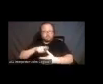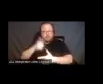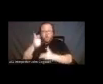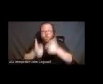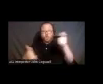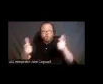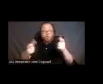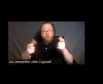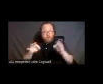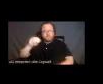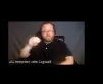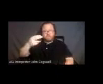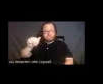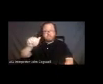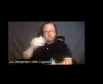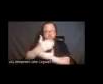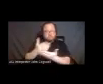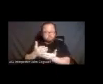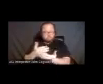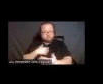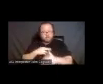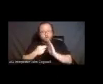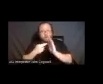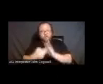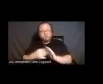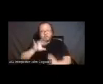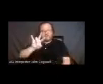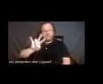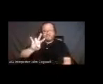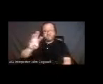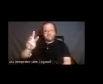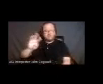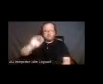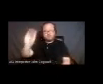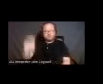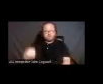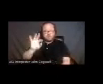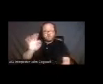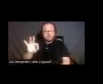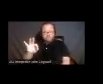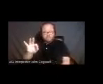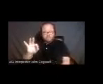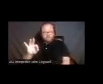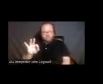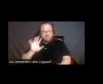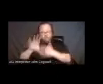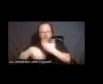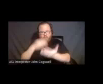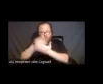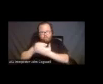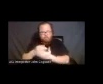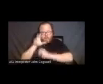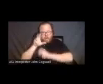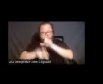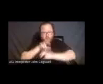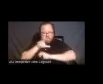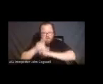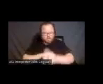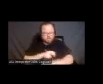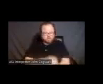the MISA components. It represents 76% of the MISA funding allocation.